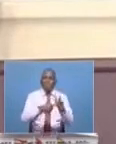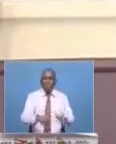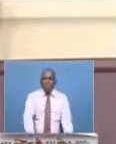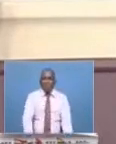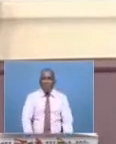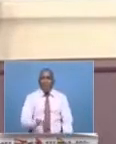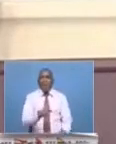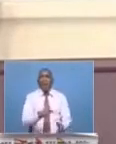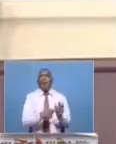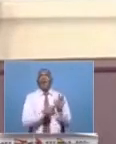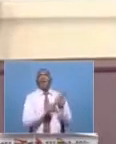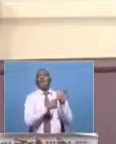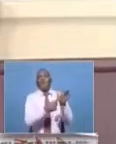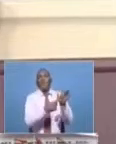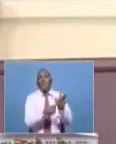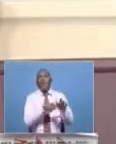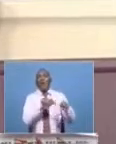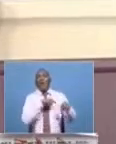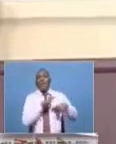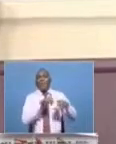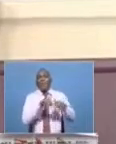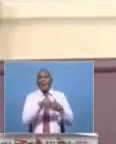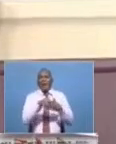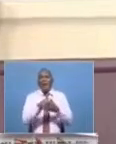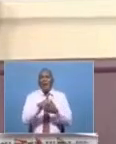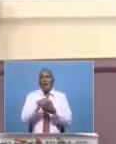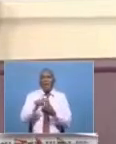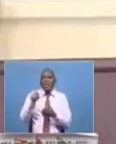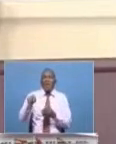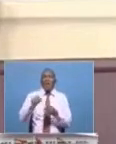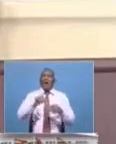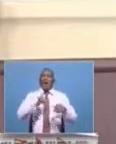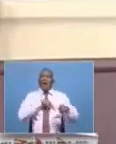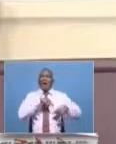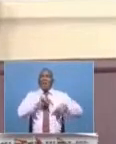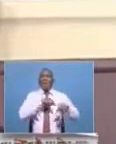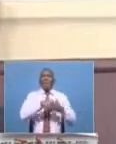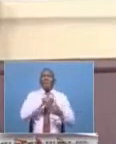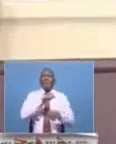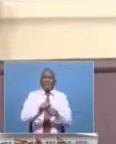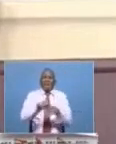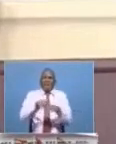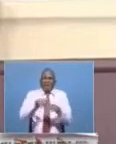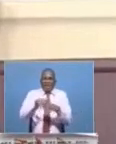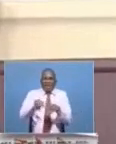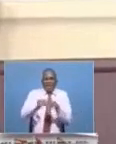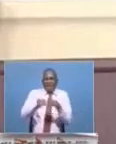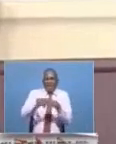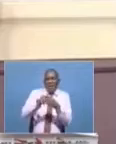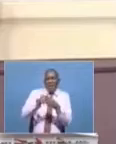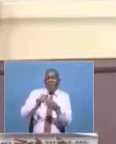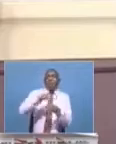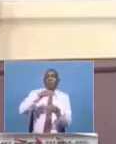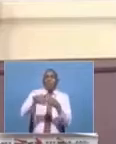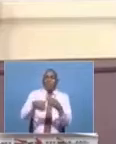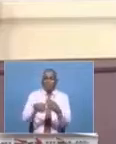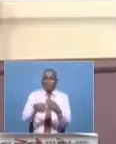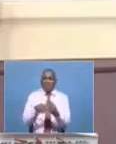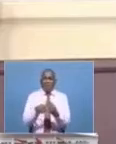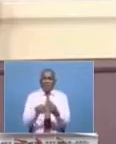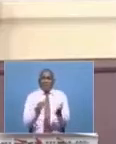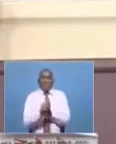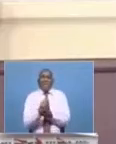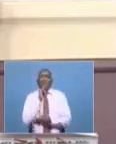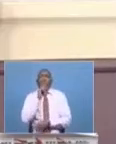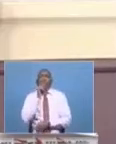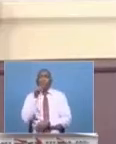showing how circular his arguments were and how completely misconstrued his attempt